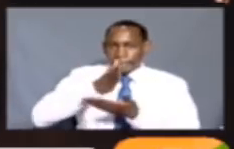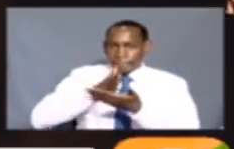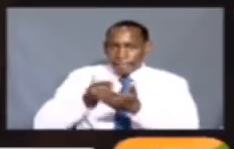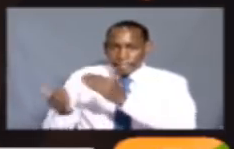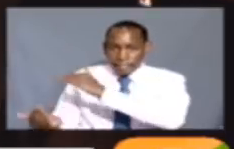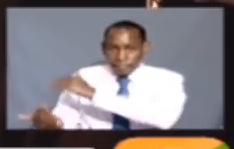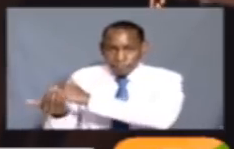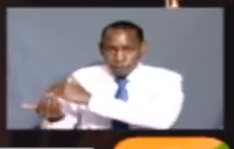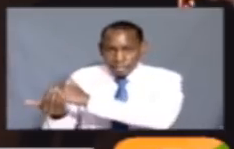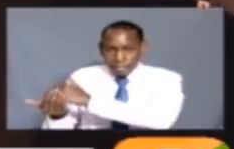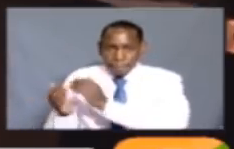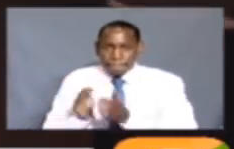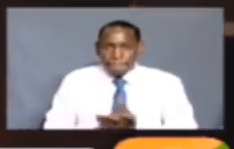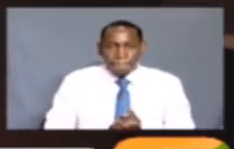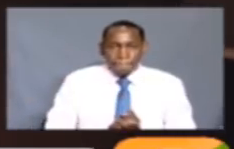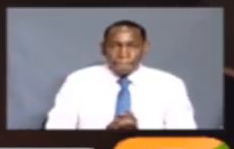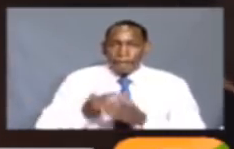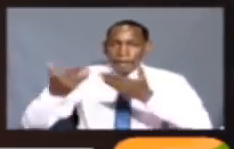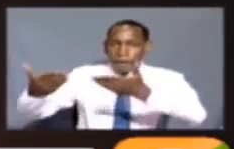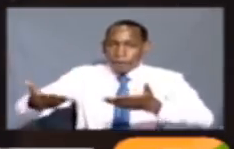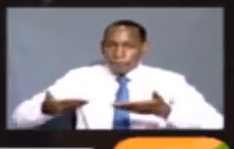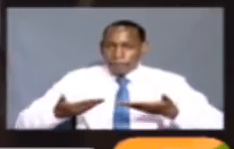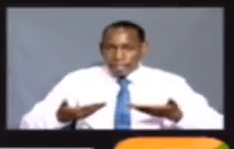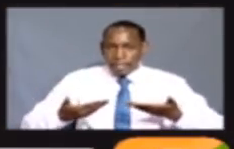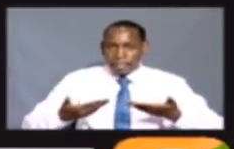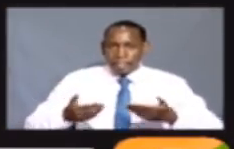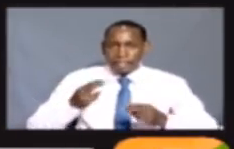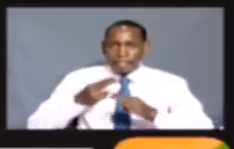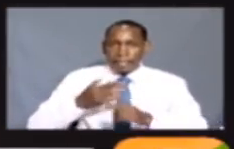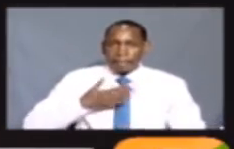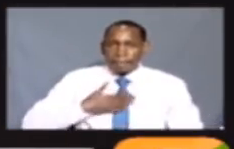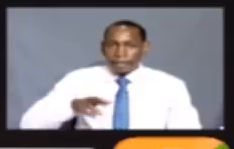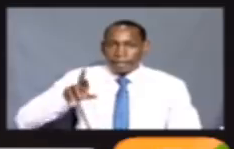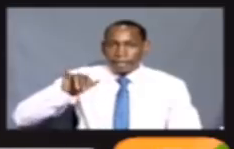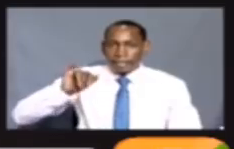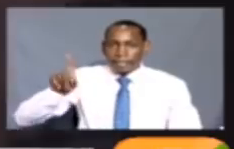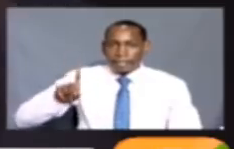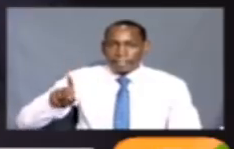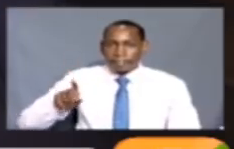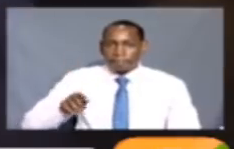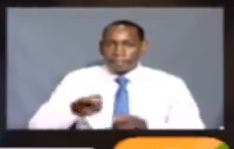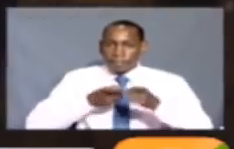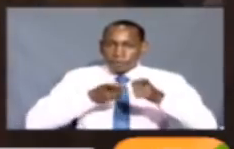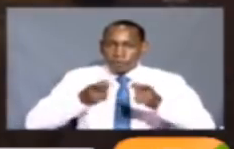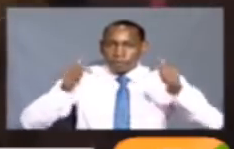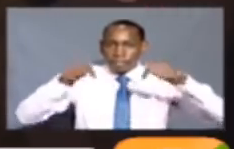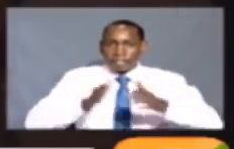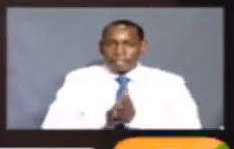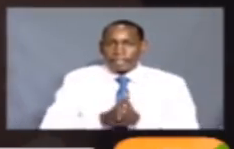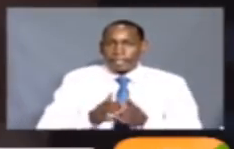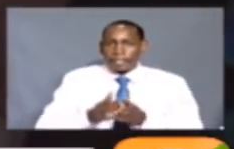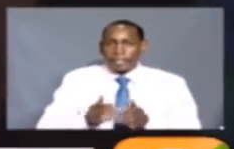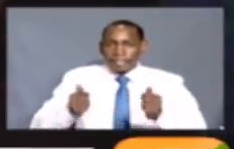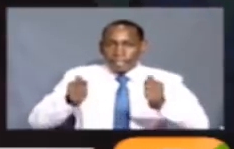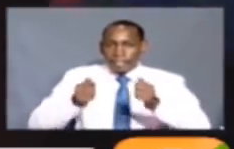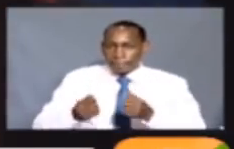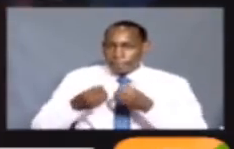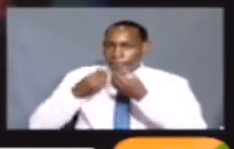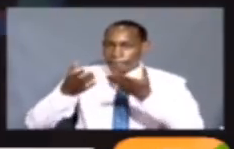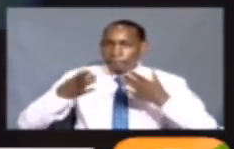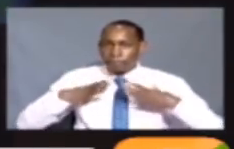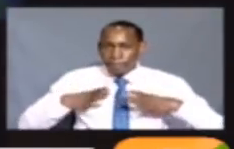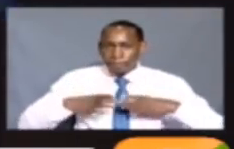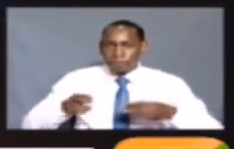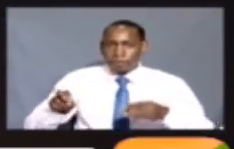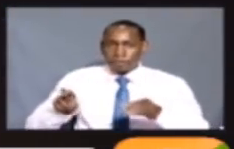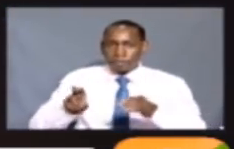AM. Good, well, welcome to the launch site, folks. My name is Riz. I'll be flying you today. Captain Riz Jiwa gives passengers that are about